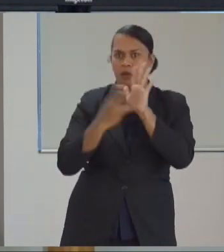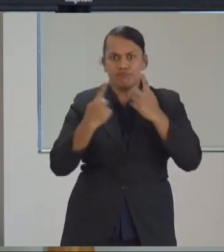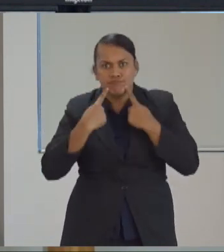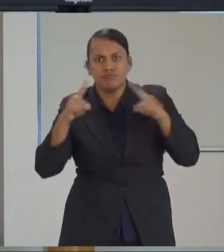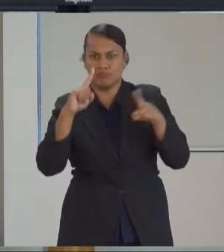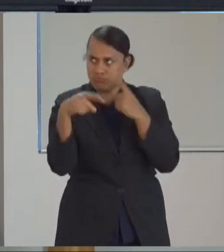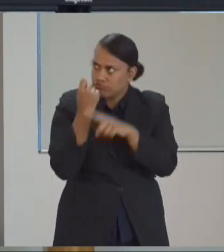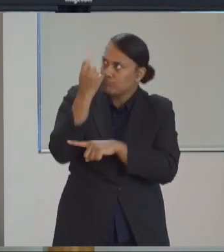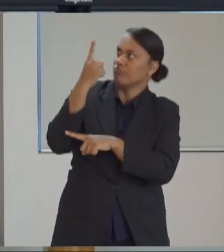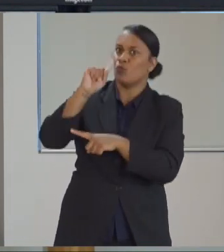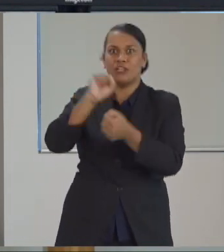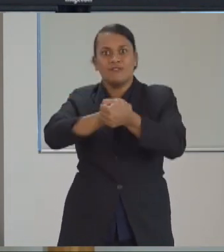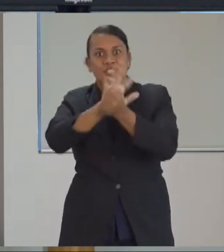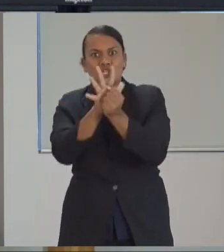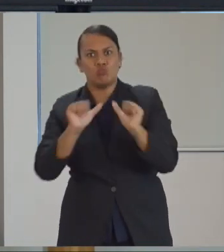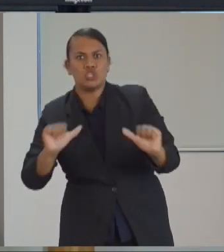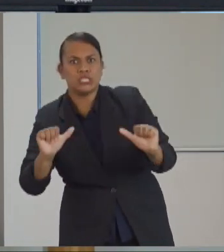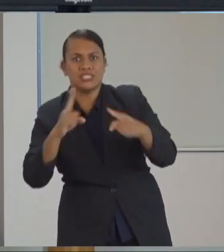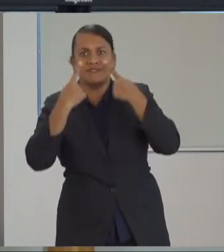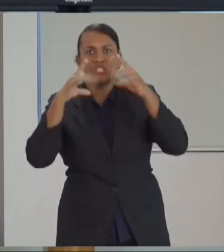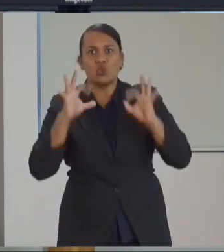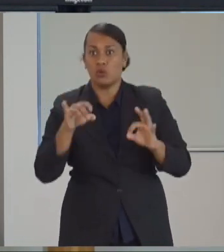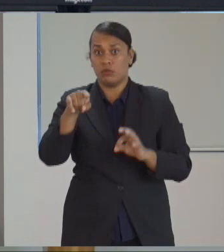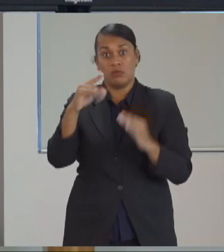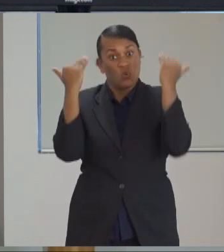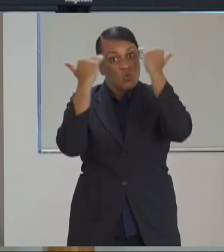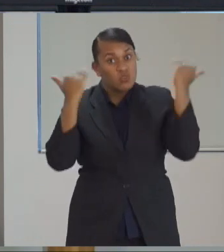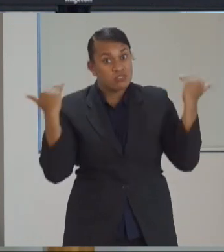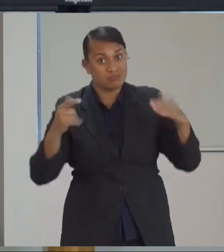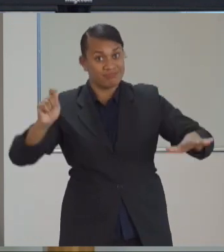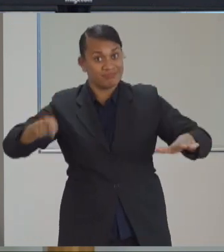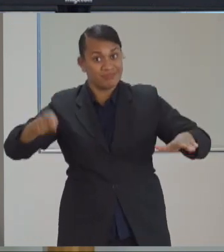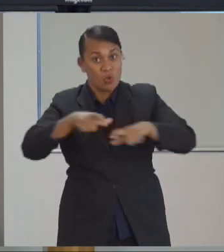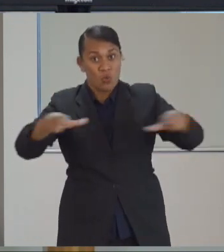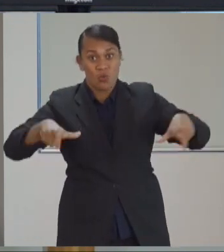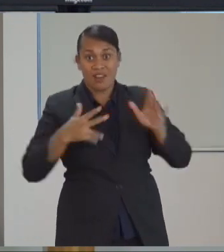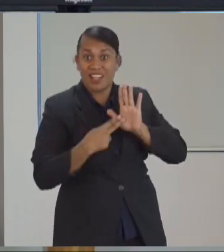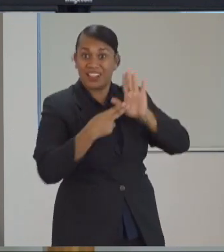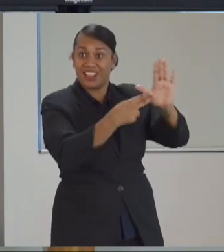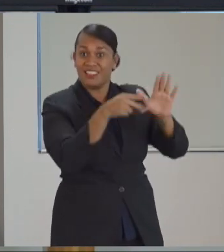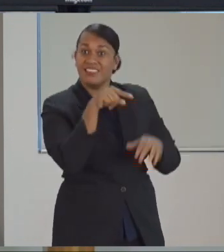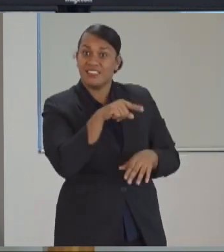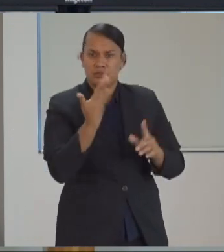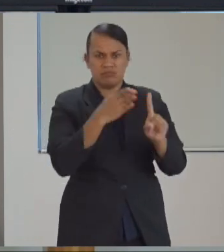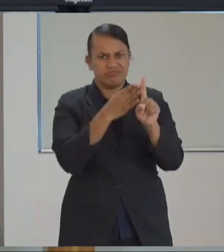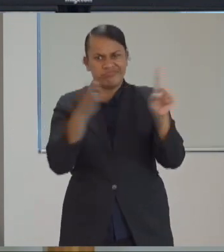is unfortunate that the magistrate deviated from the standard court practice of allowing the charge